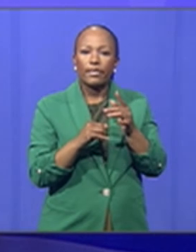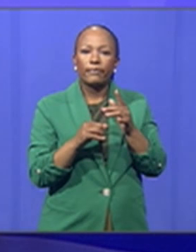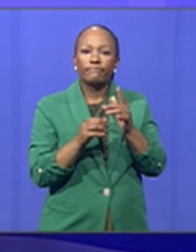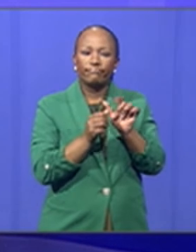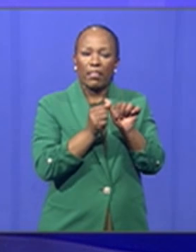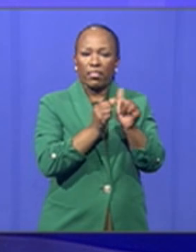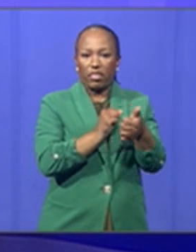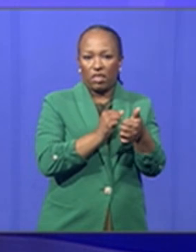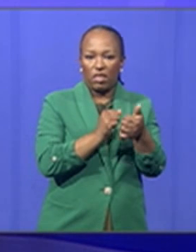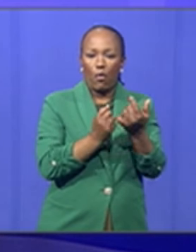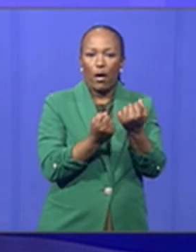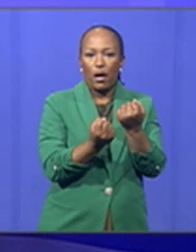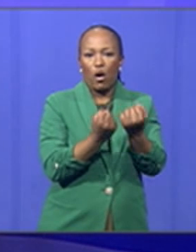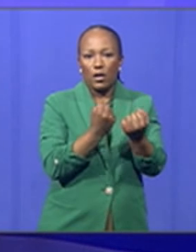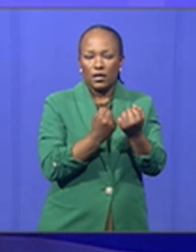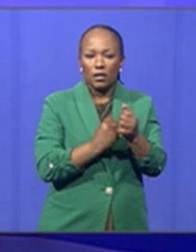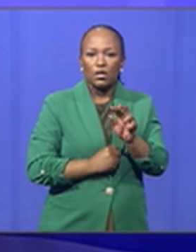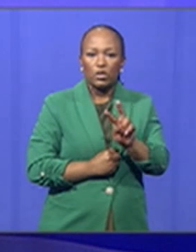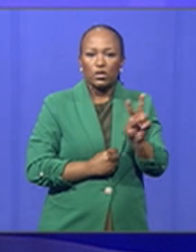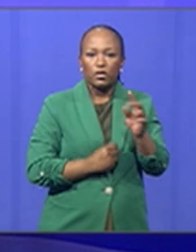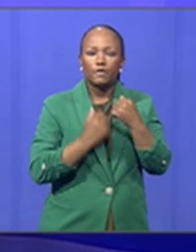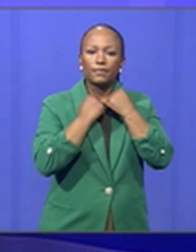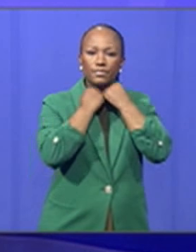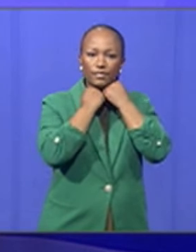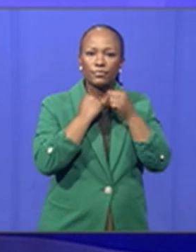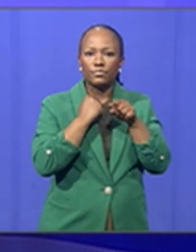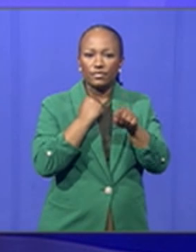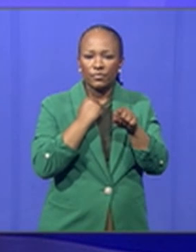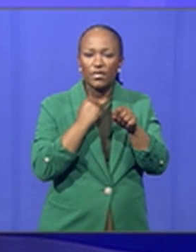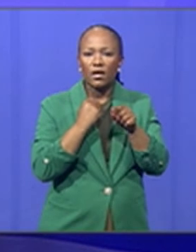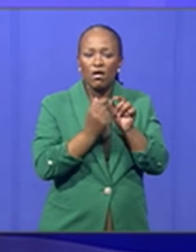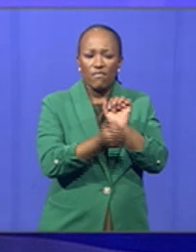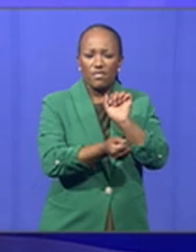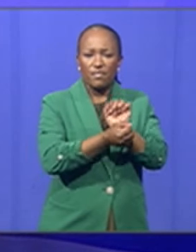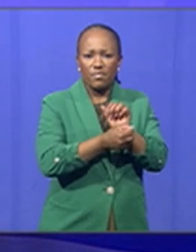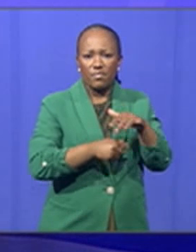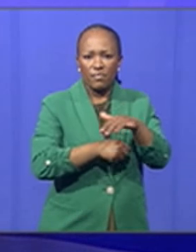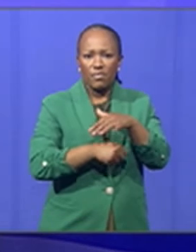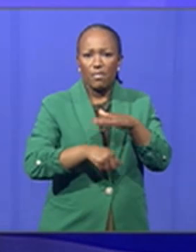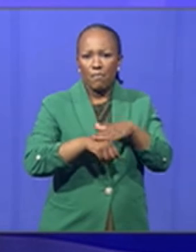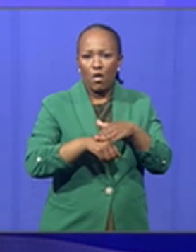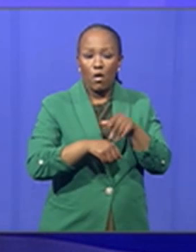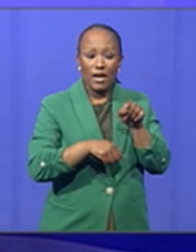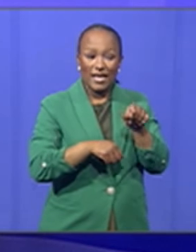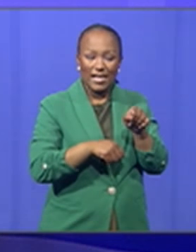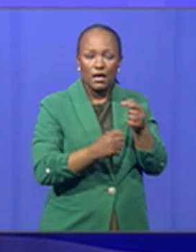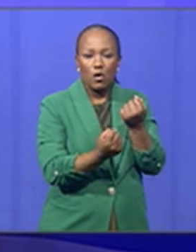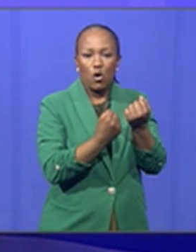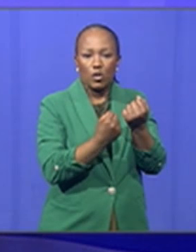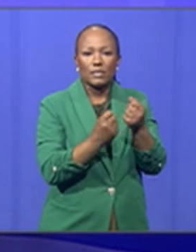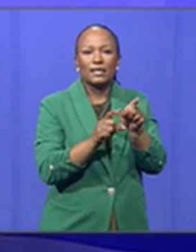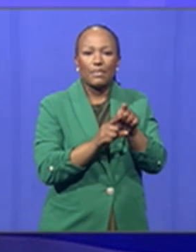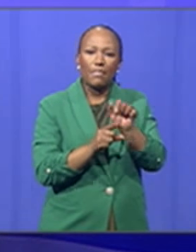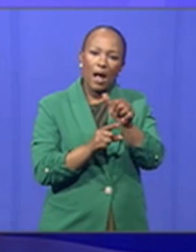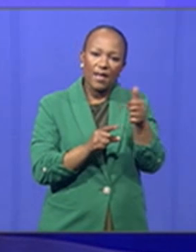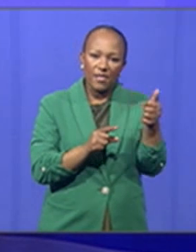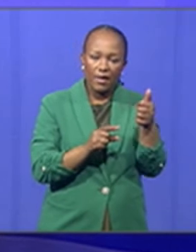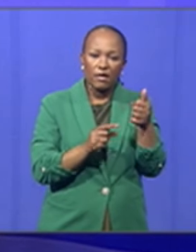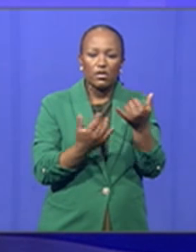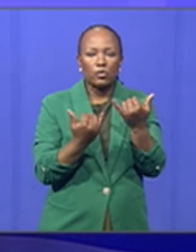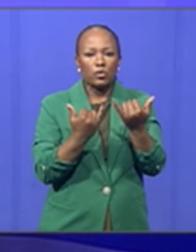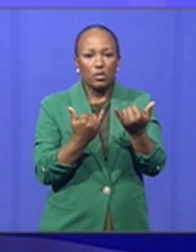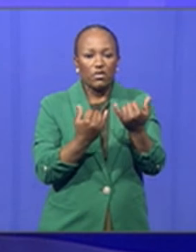Phato moo a itirilego nke ke mohlankedi wa ditirelo tša tshokollo ya bagolegwa. Re lebelela taba ye le mengwe ya melato ye bego e